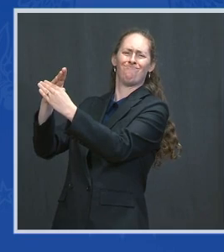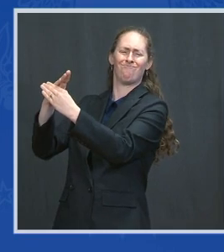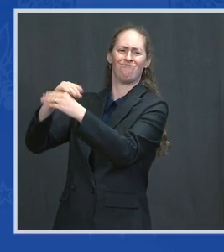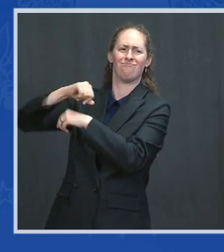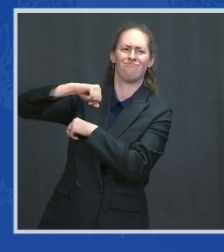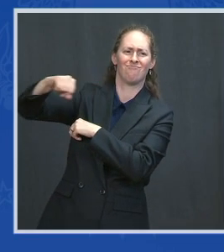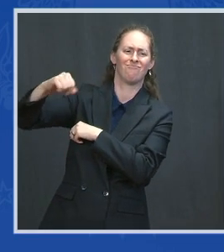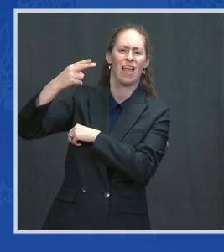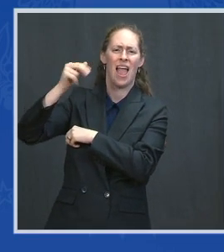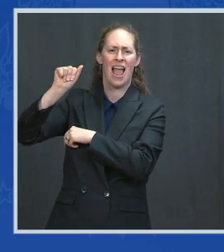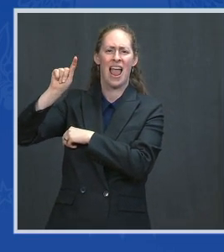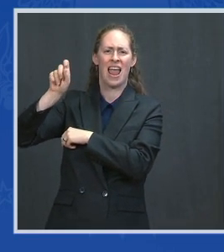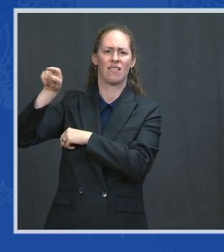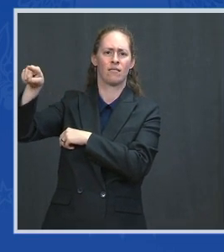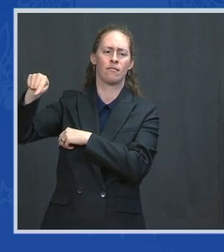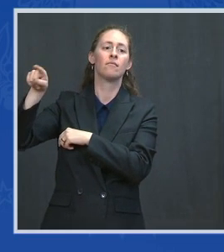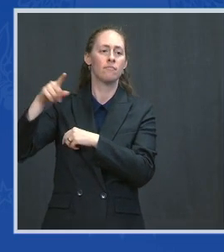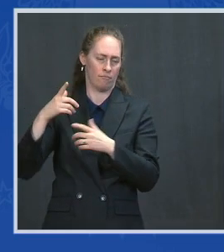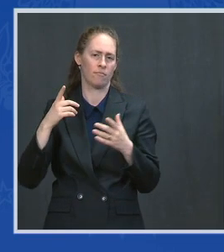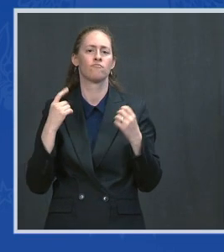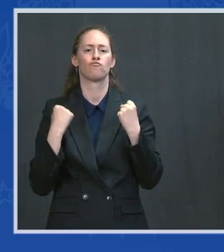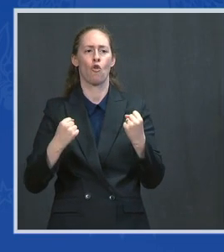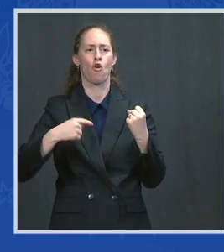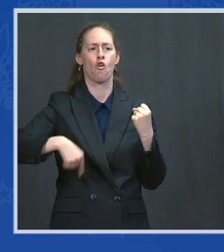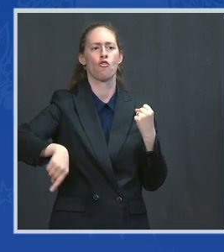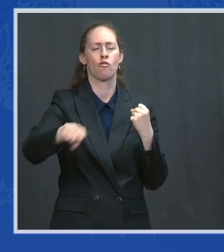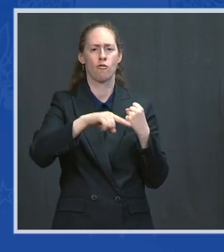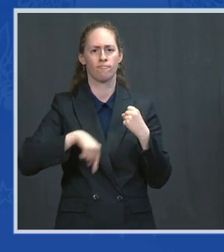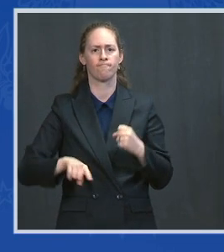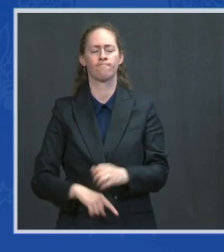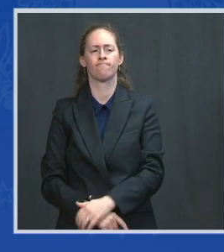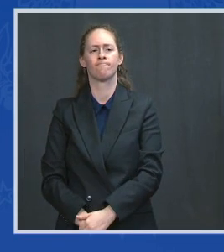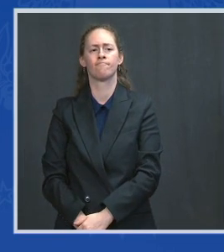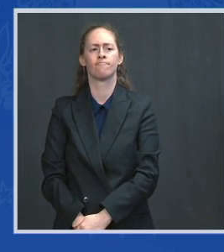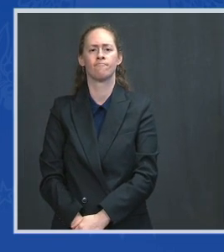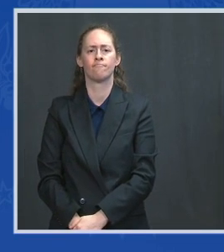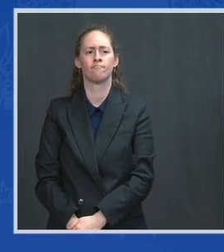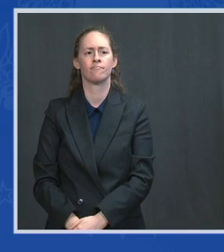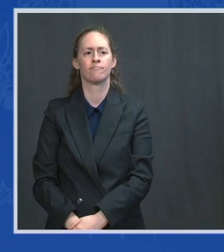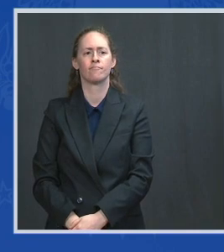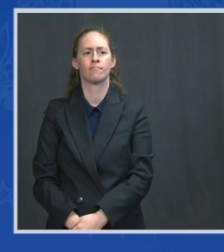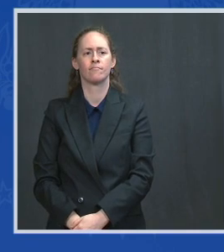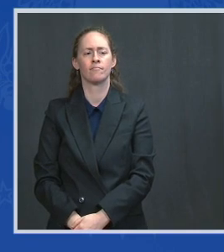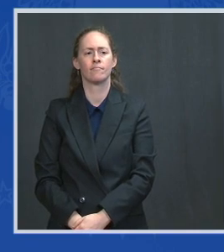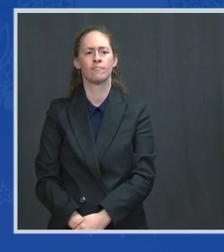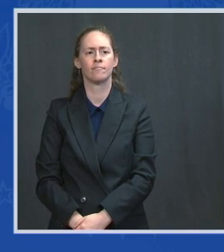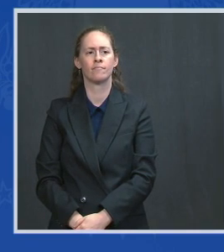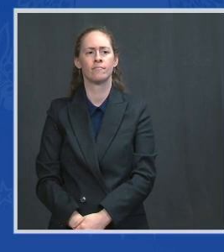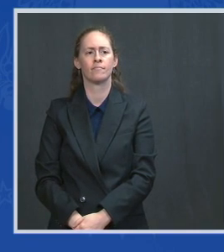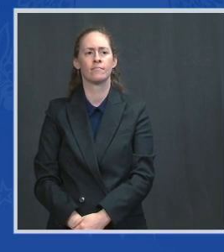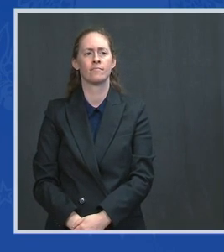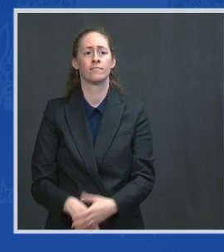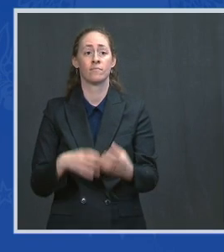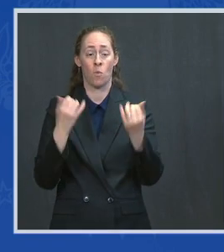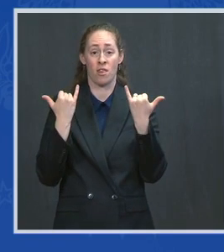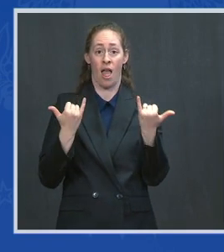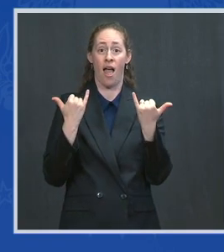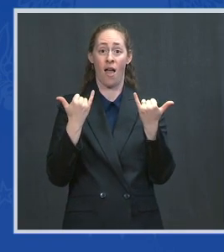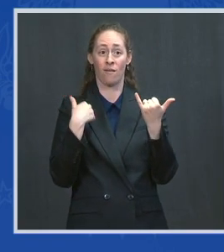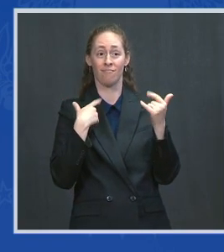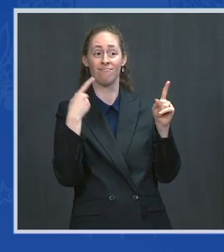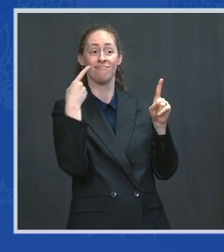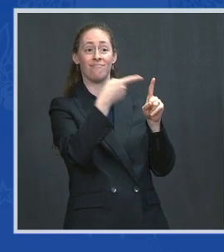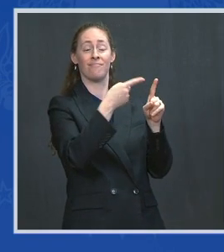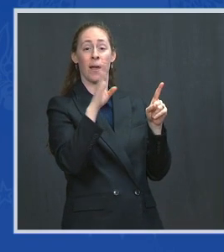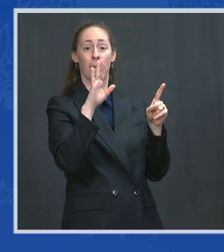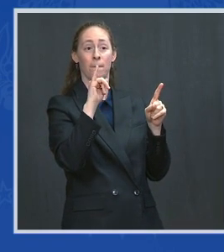today are united. This bill brings us one step closer to stopping hate,